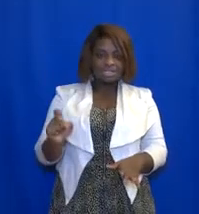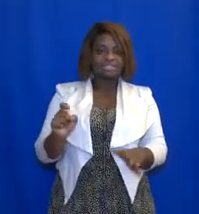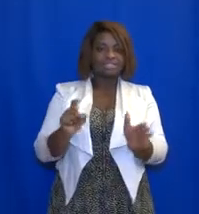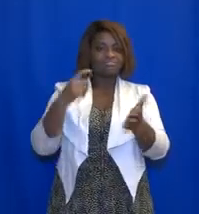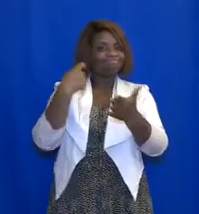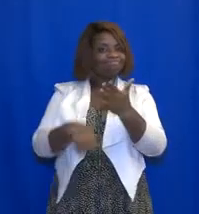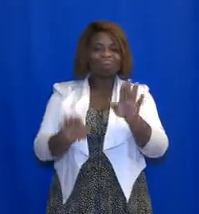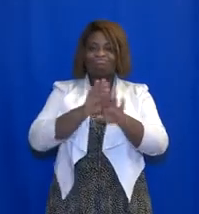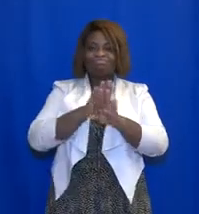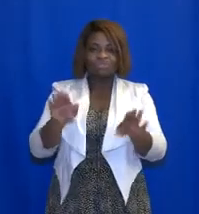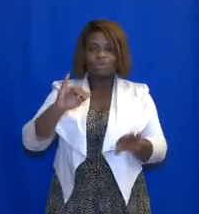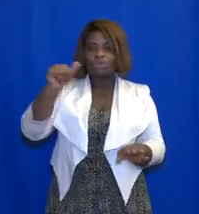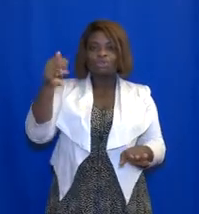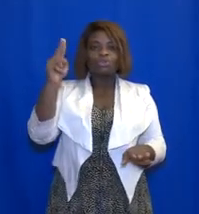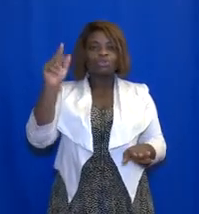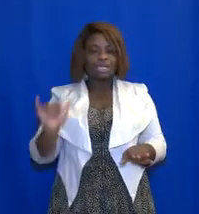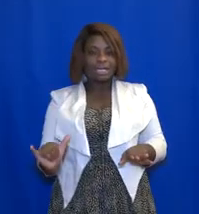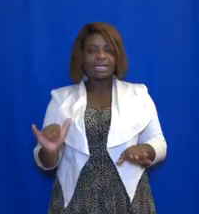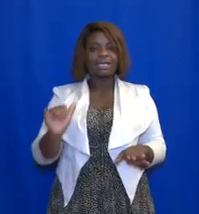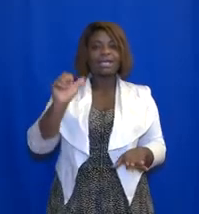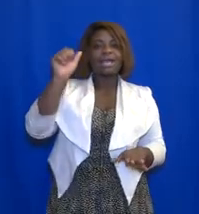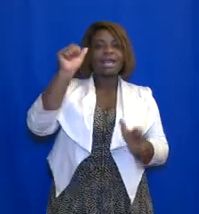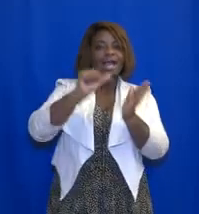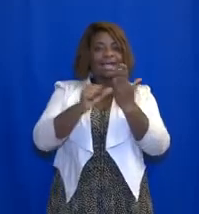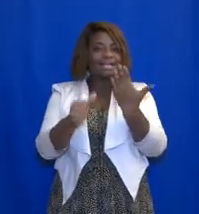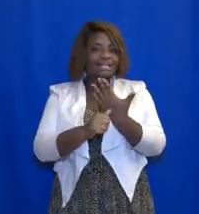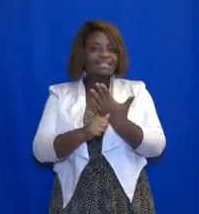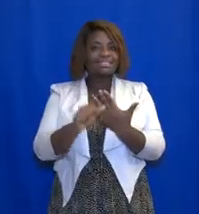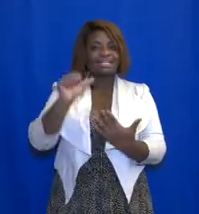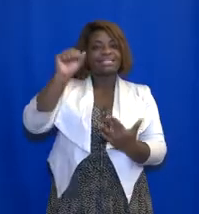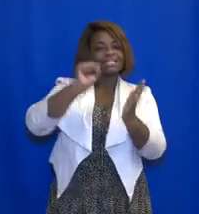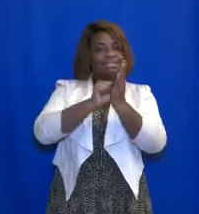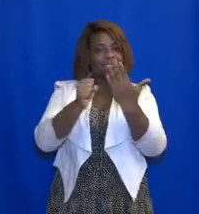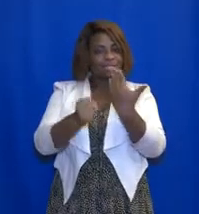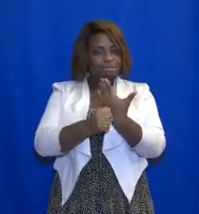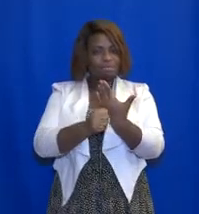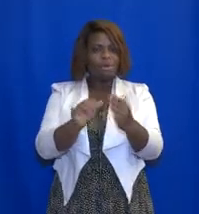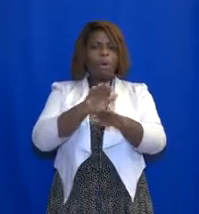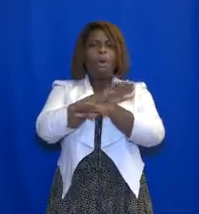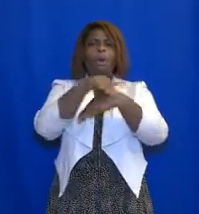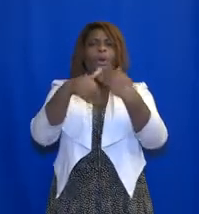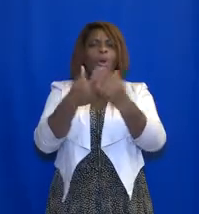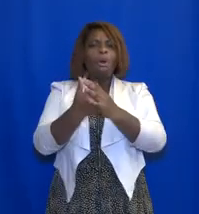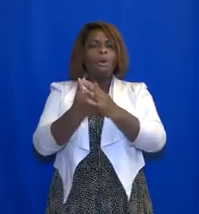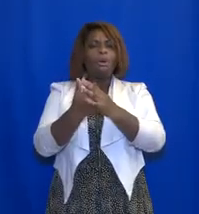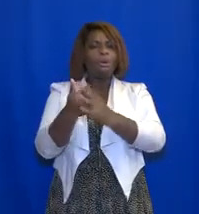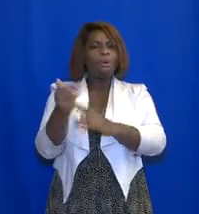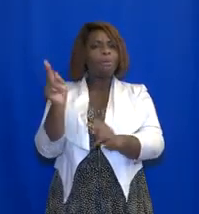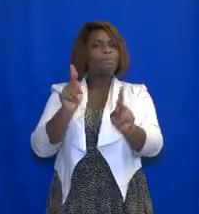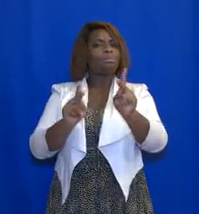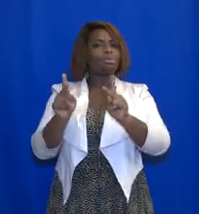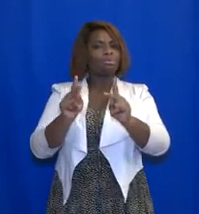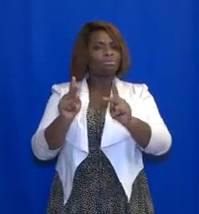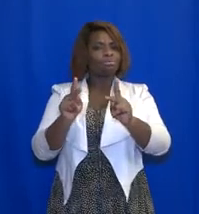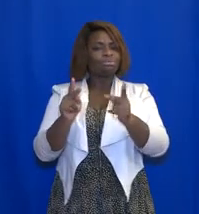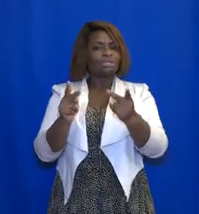i.e. July, August, and September. Again, all frontline health workers, as